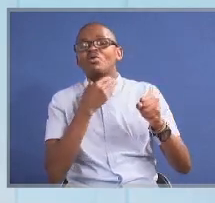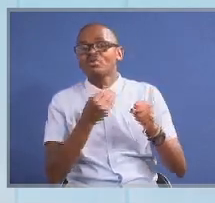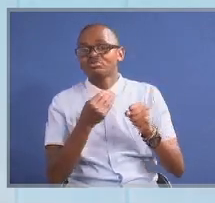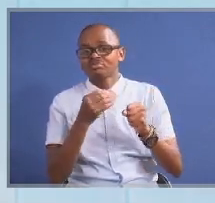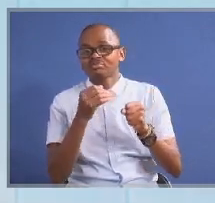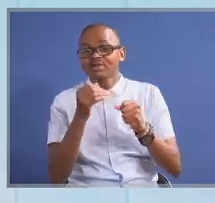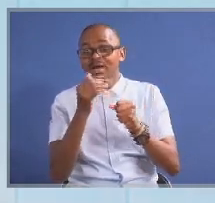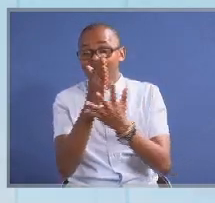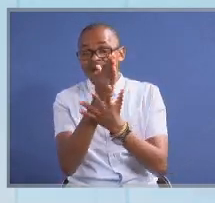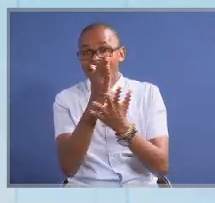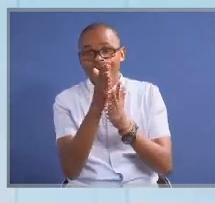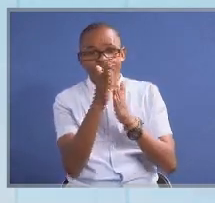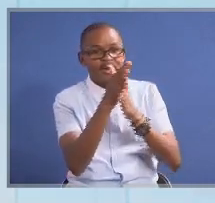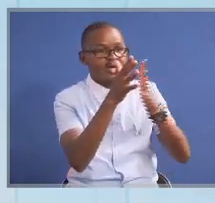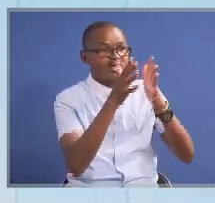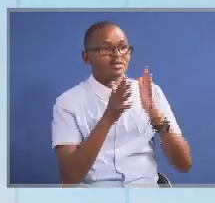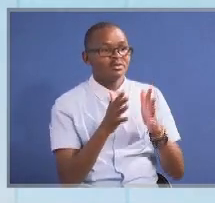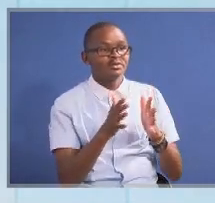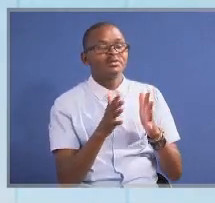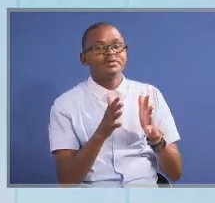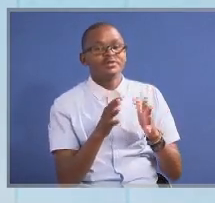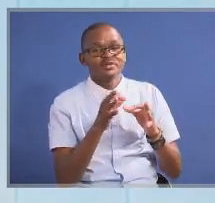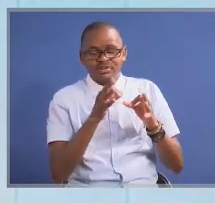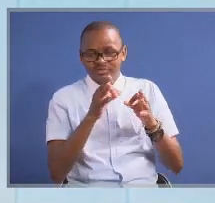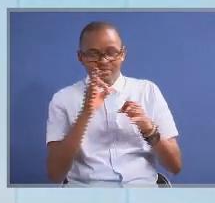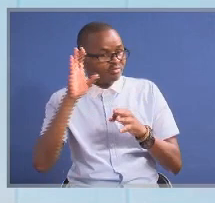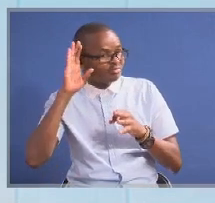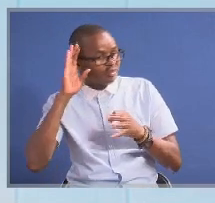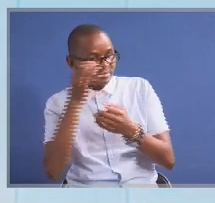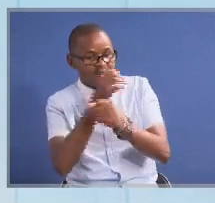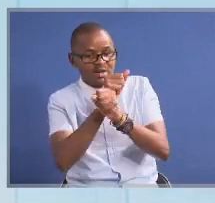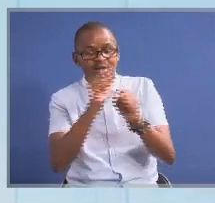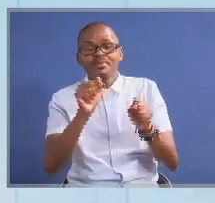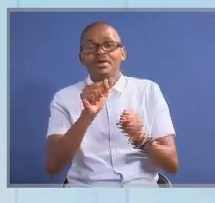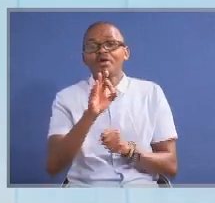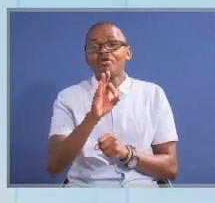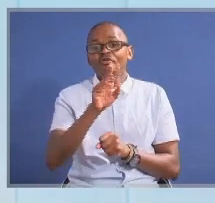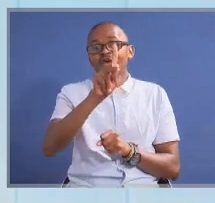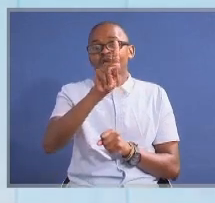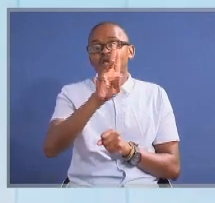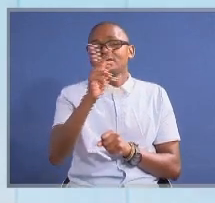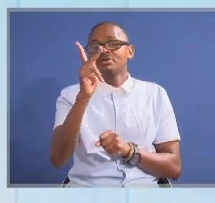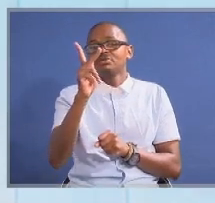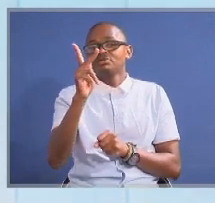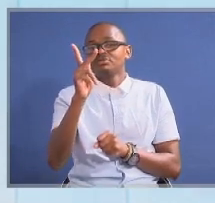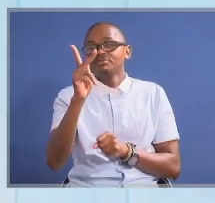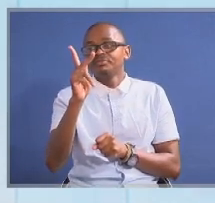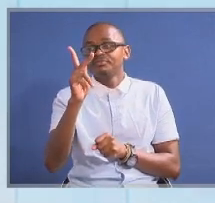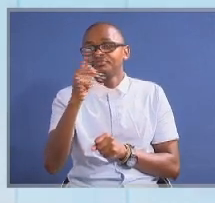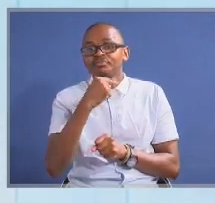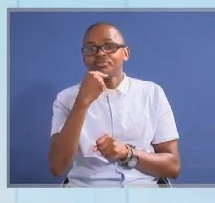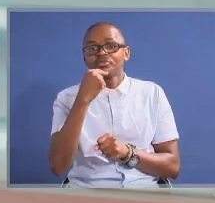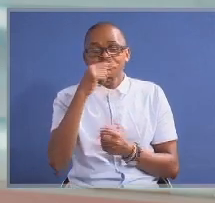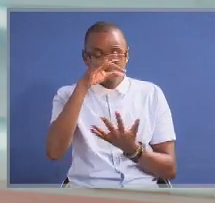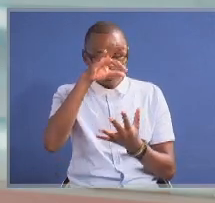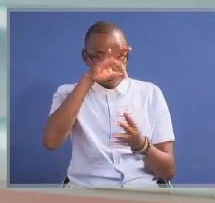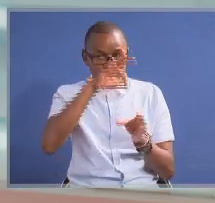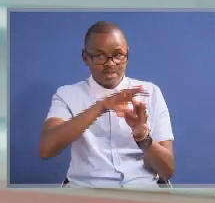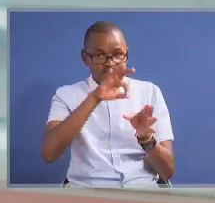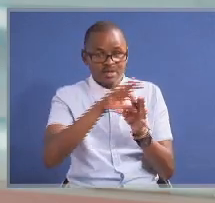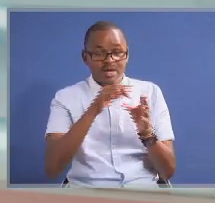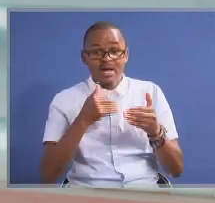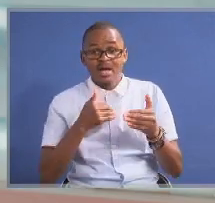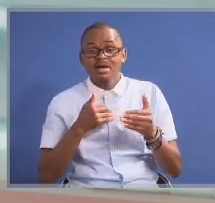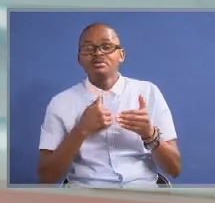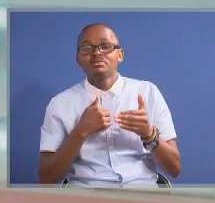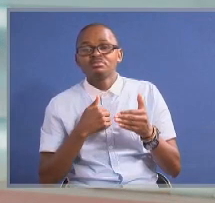among the leaders. Mm-hmm. If you listen to the president of the Kenya, who has been elected as